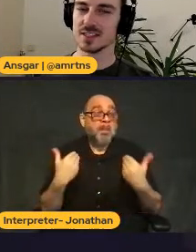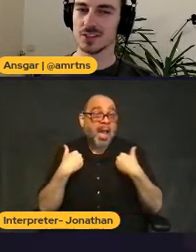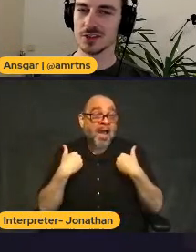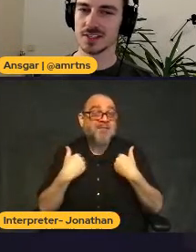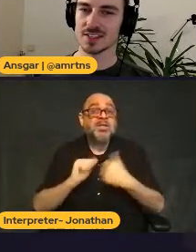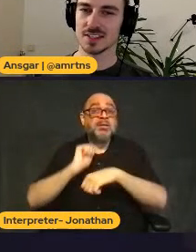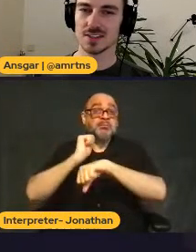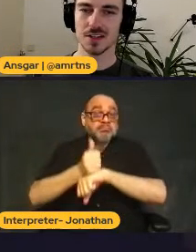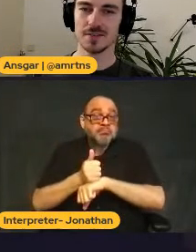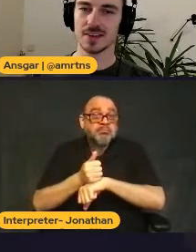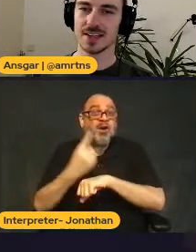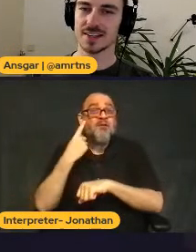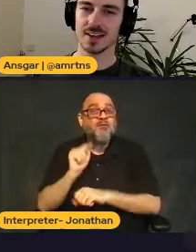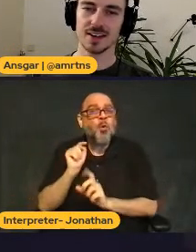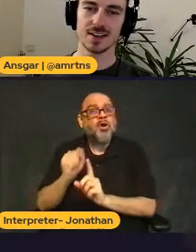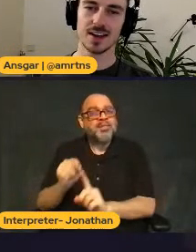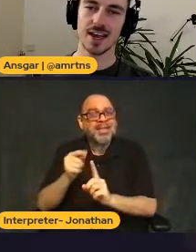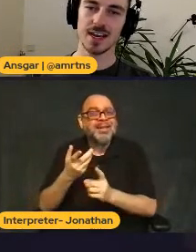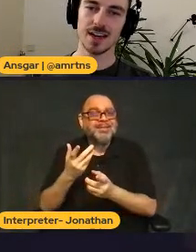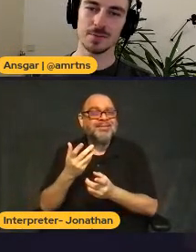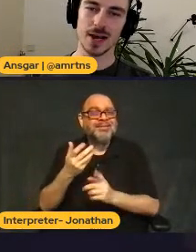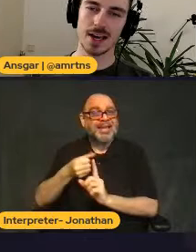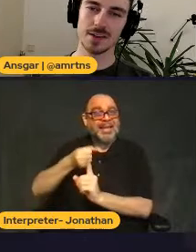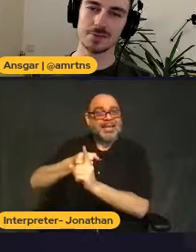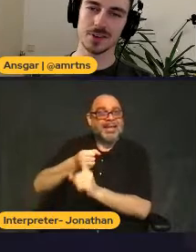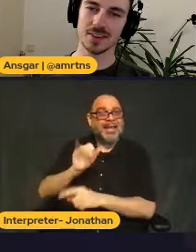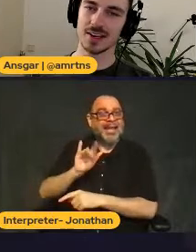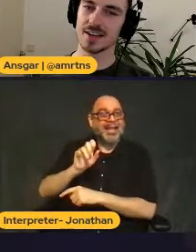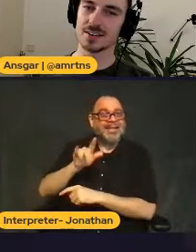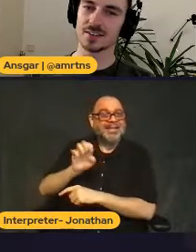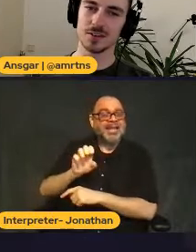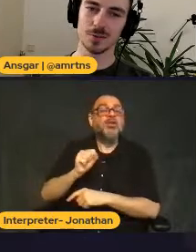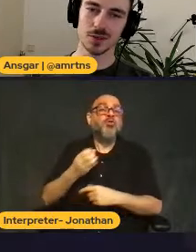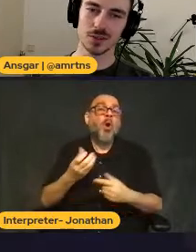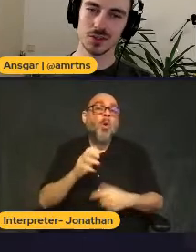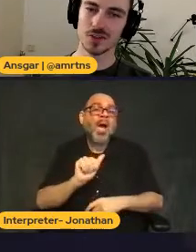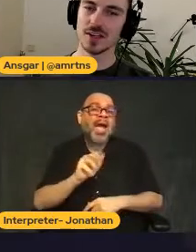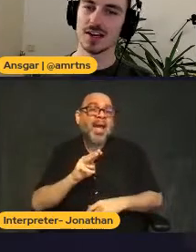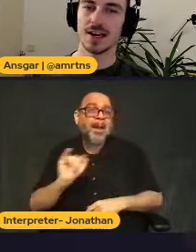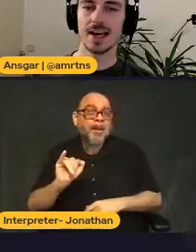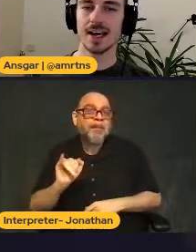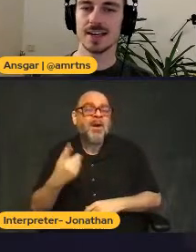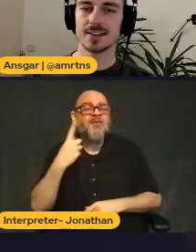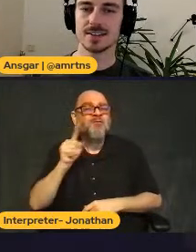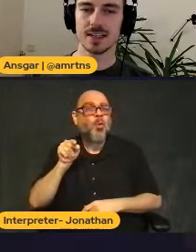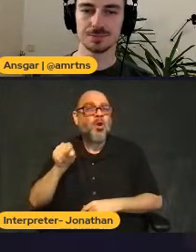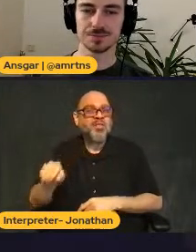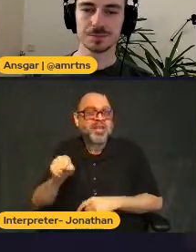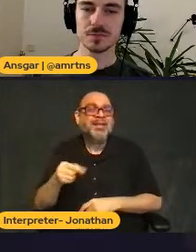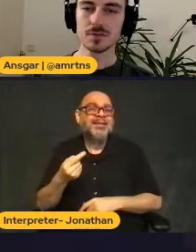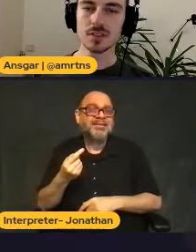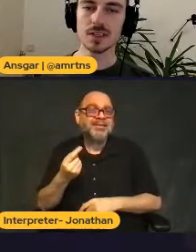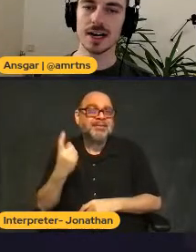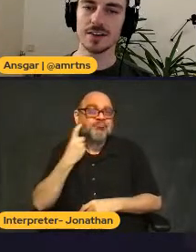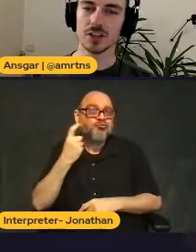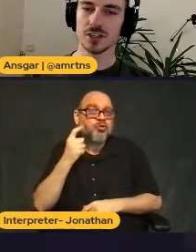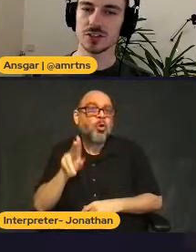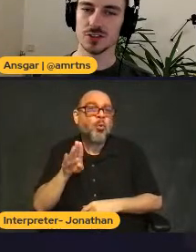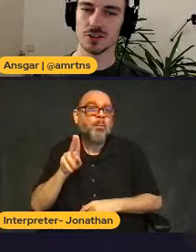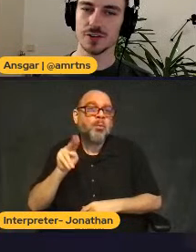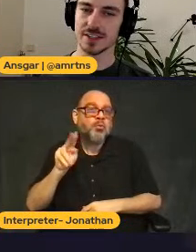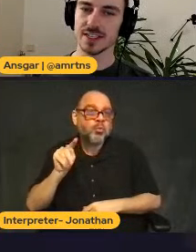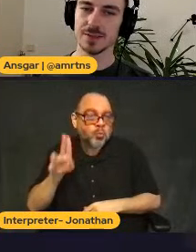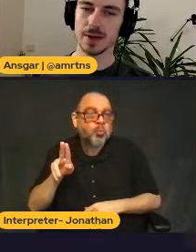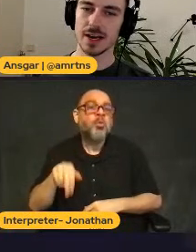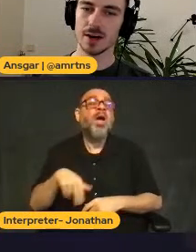the EC2 instance. So I'm getting an AMI for the latest Ubuntu, and I'm going